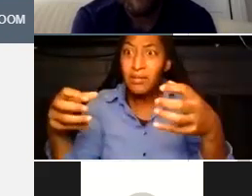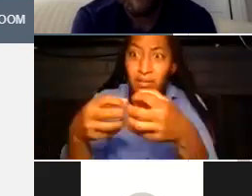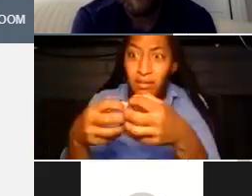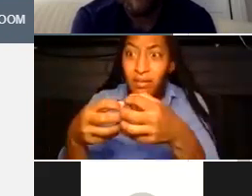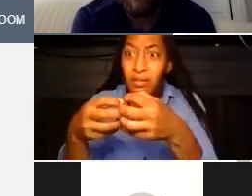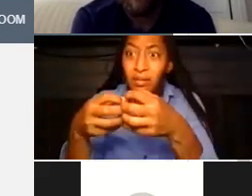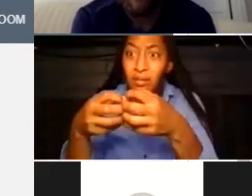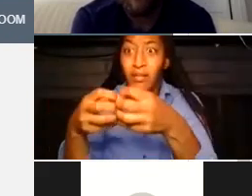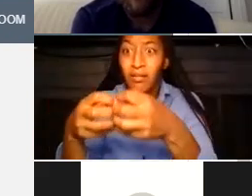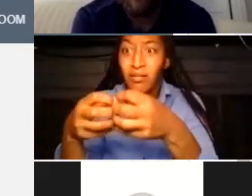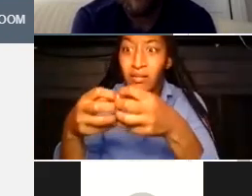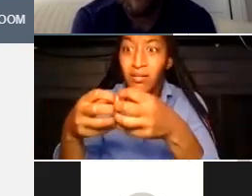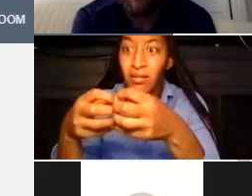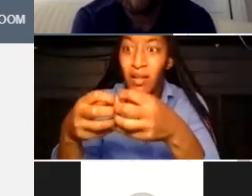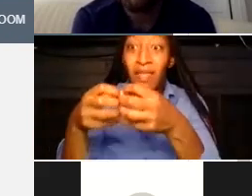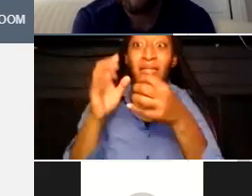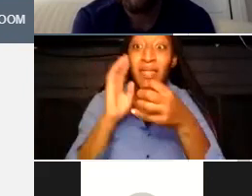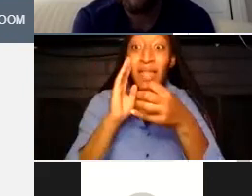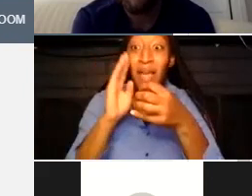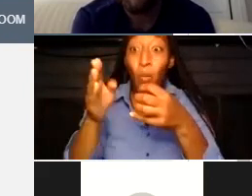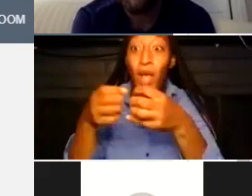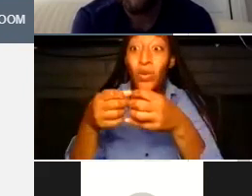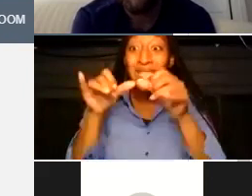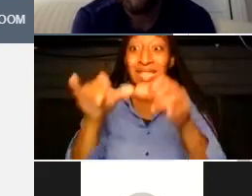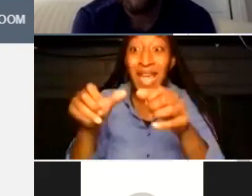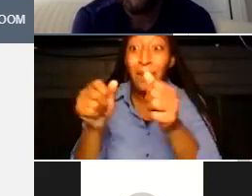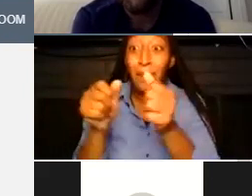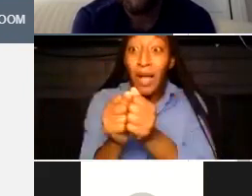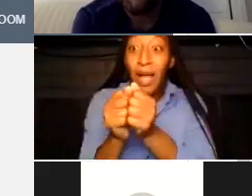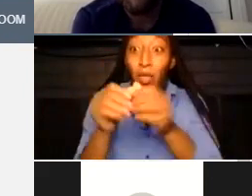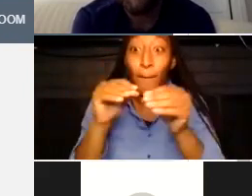collision, they will move together. Well,